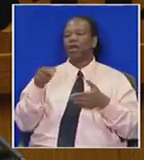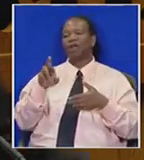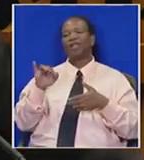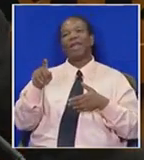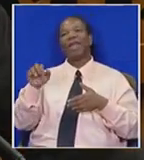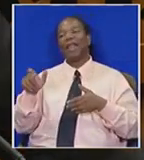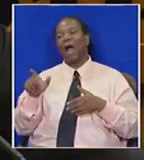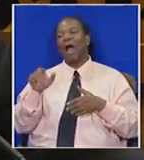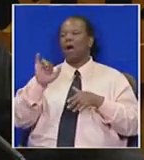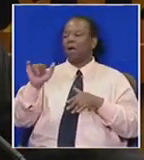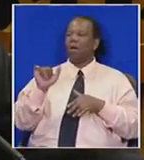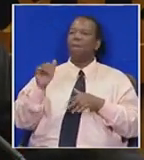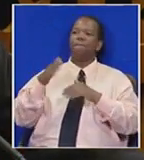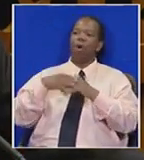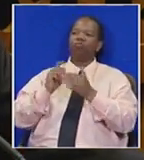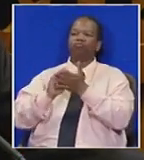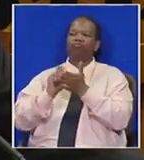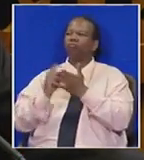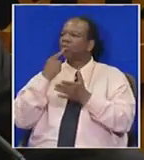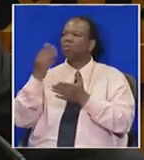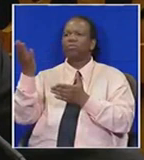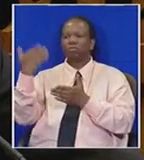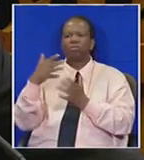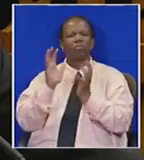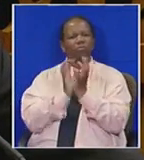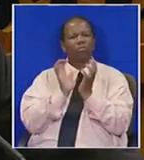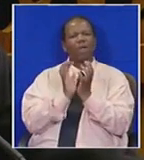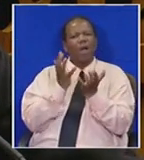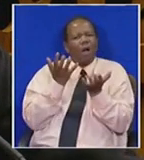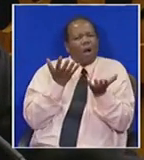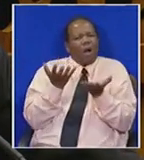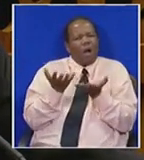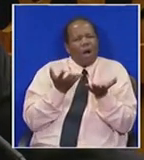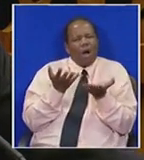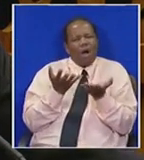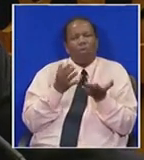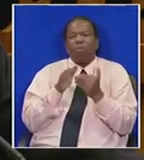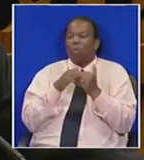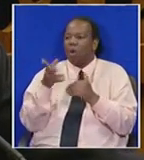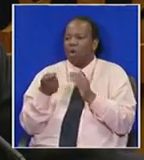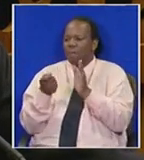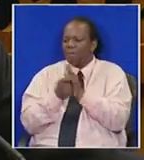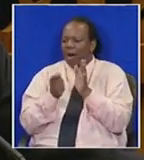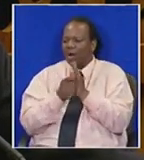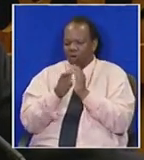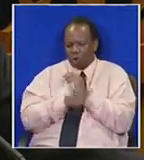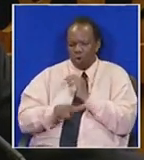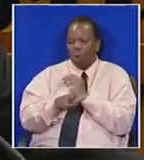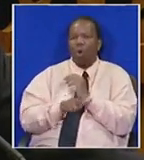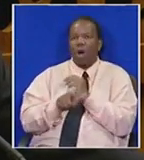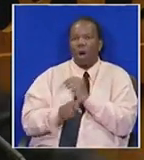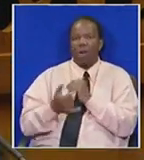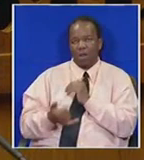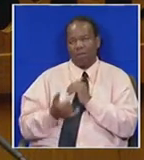morning to invite them to meet with us to discuss ways in which we can increase the range of locally made goods on our